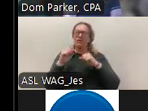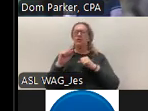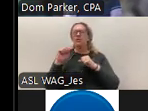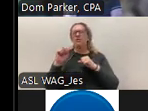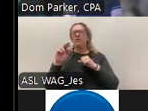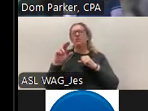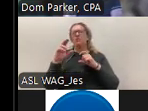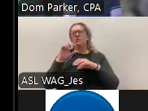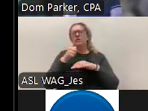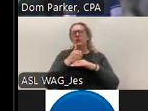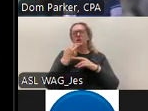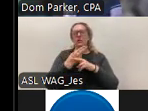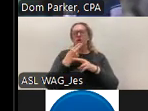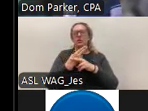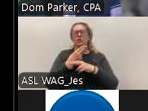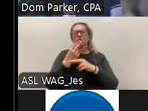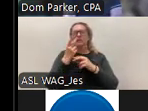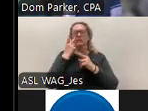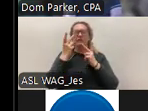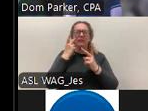uses the Vision Pro or any